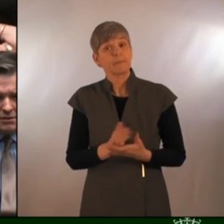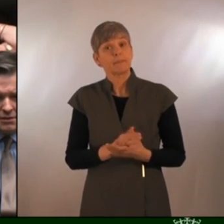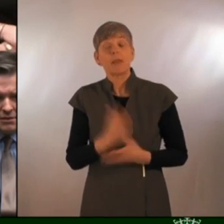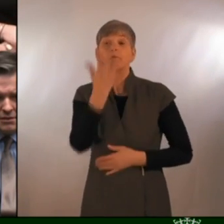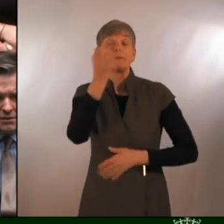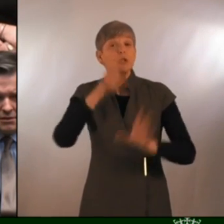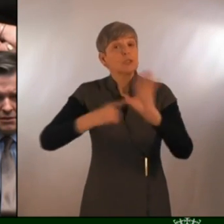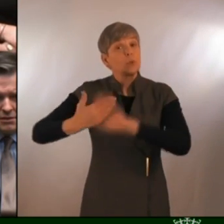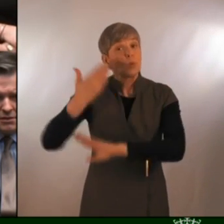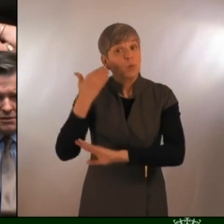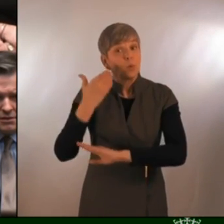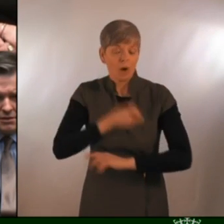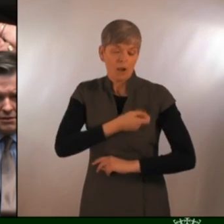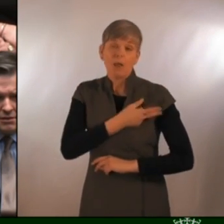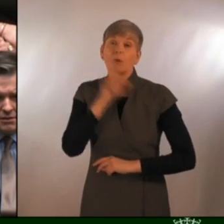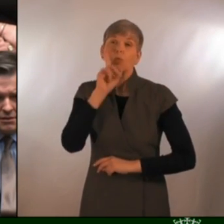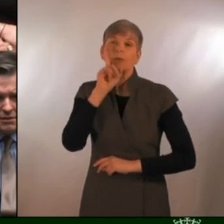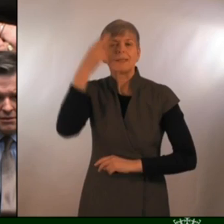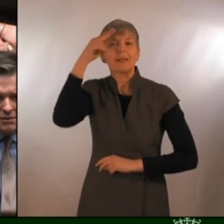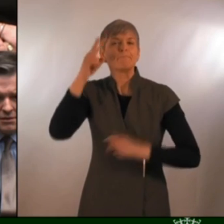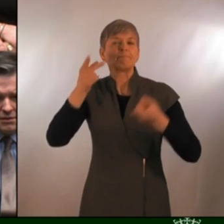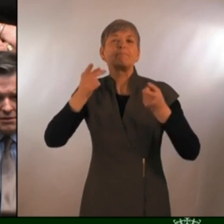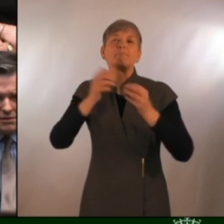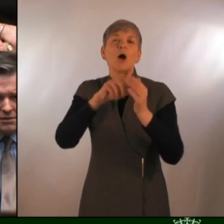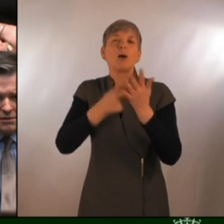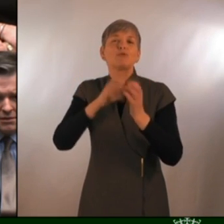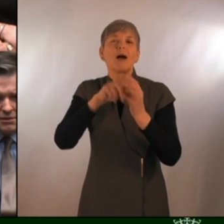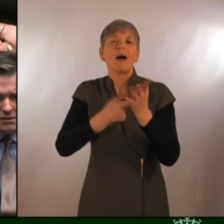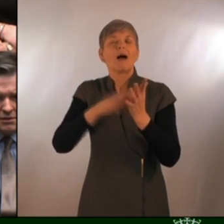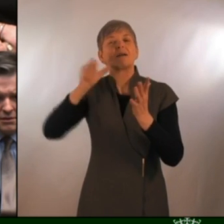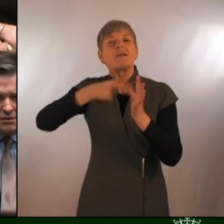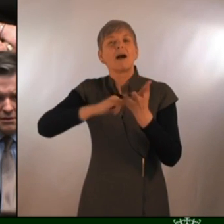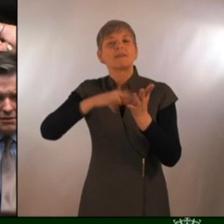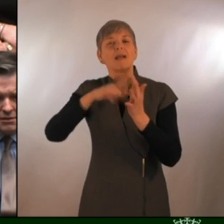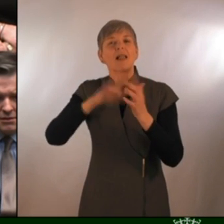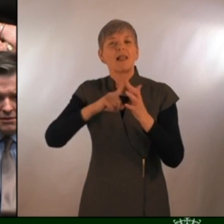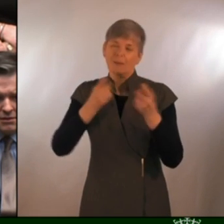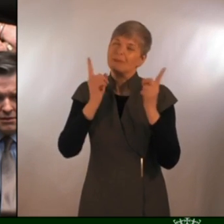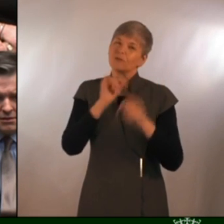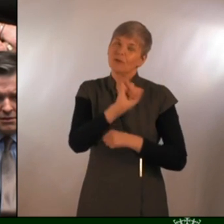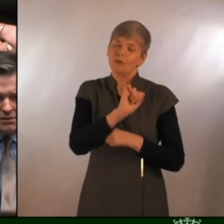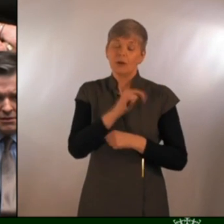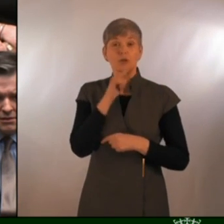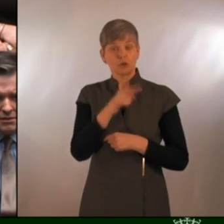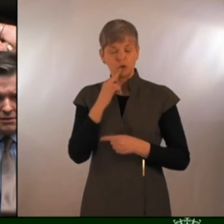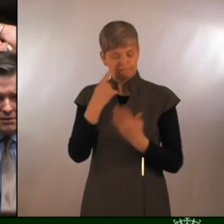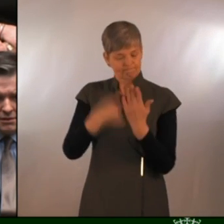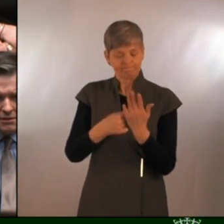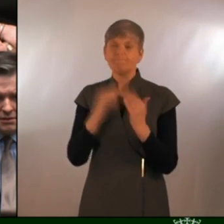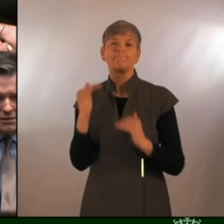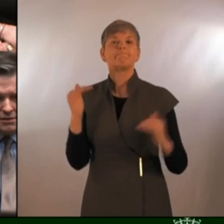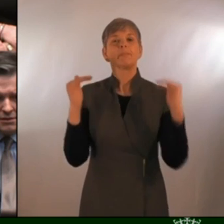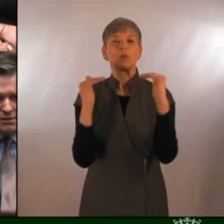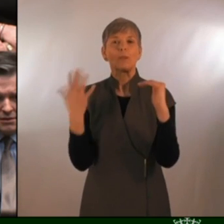Barbara Castle introduced the Equal Pay Act. But women are still paid 17% less than men. And under